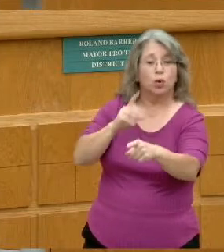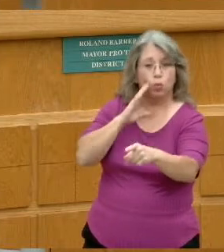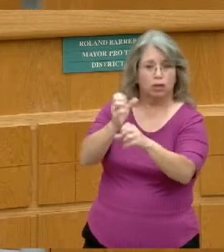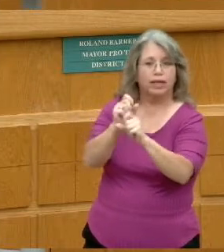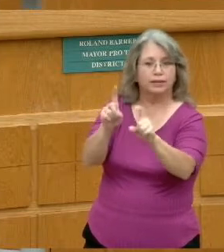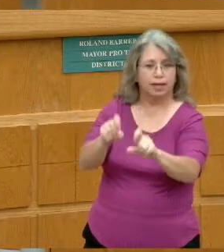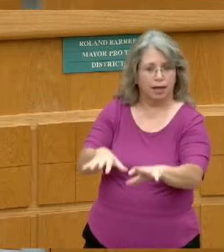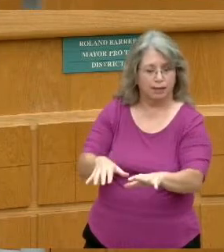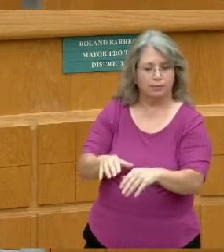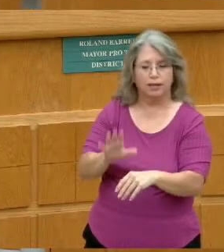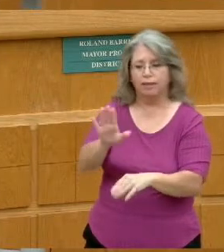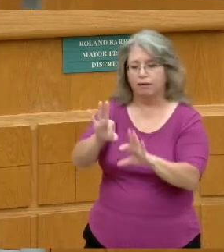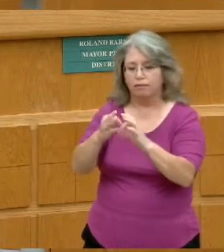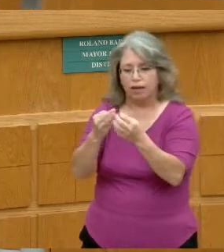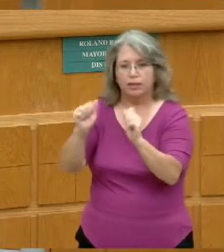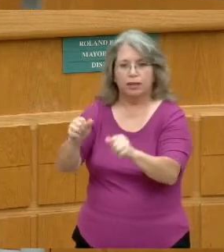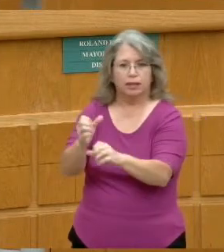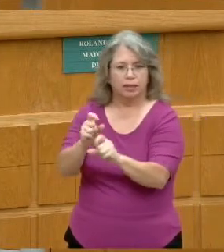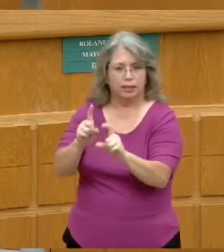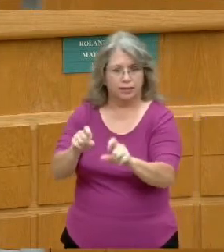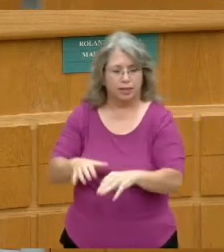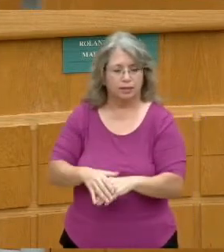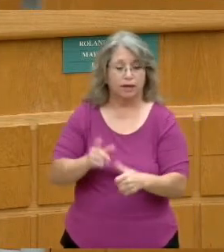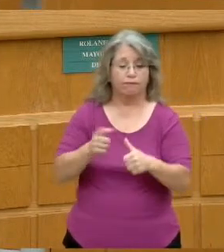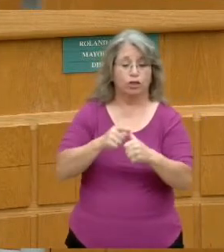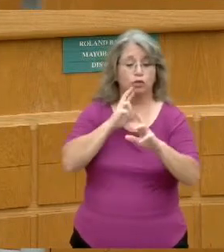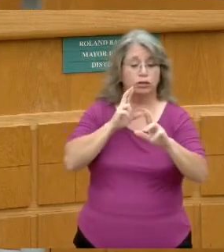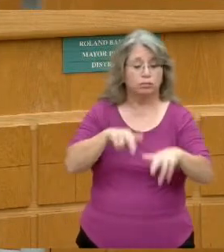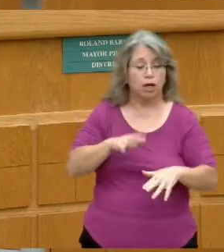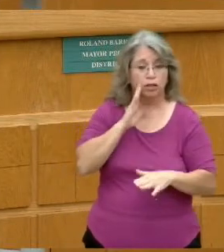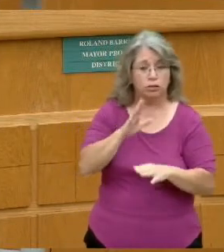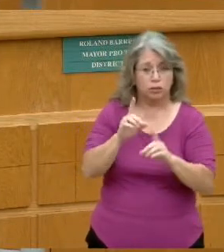More tests are better. But it makes it so if a